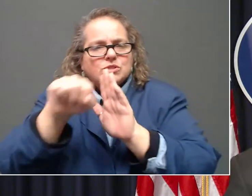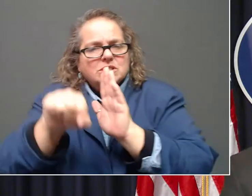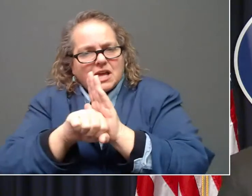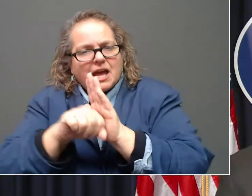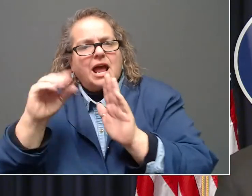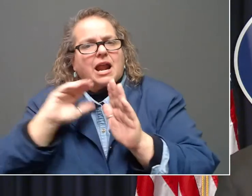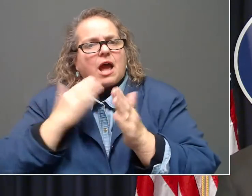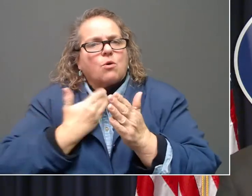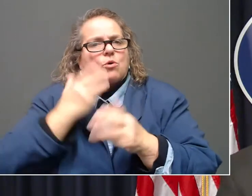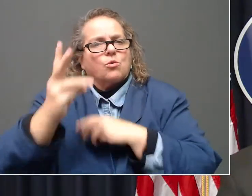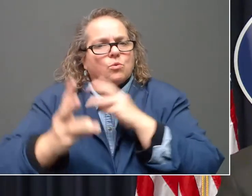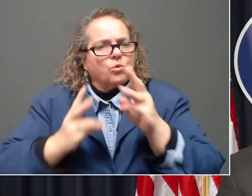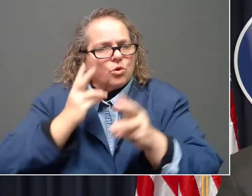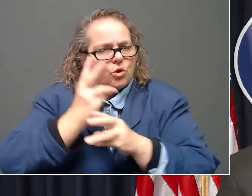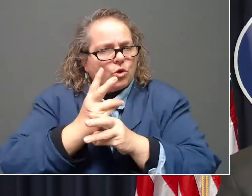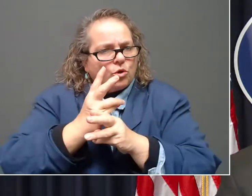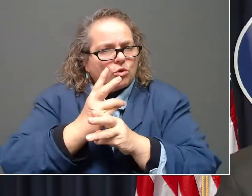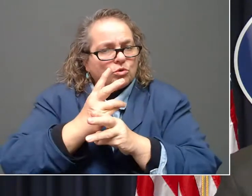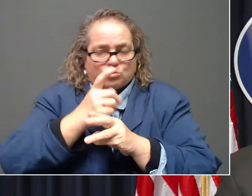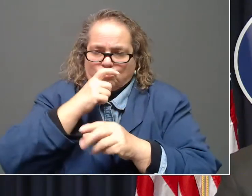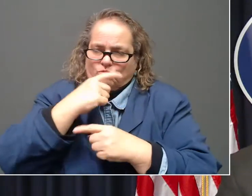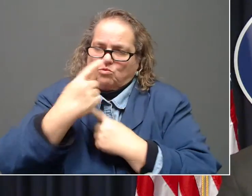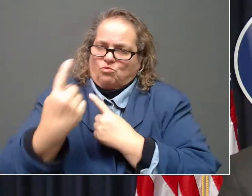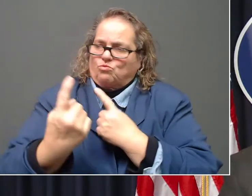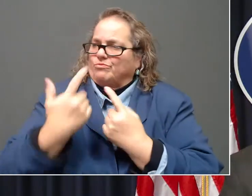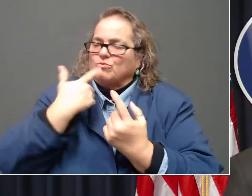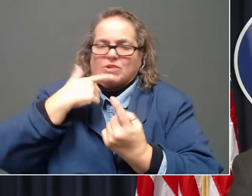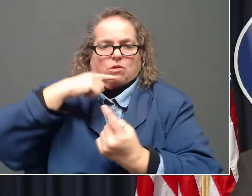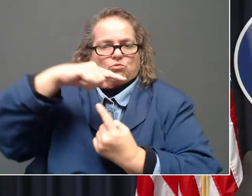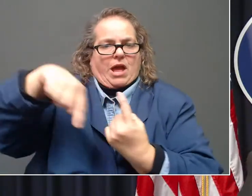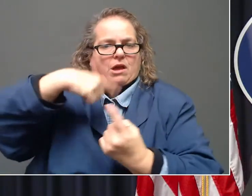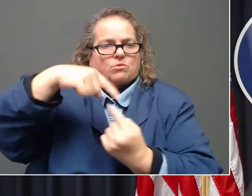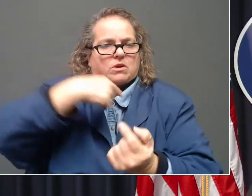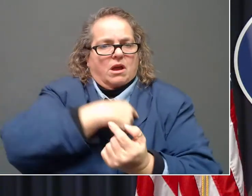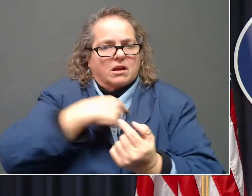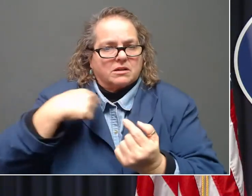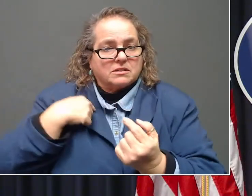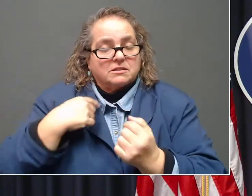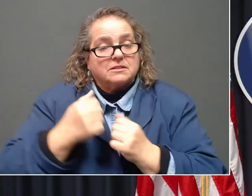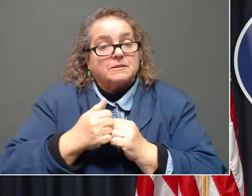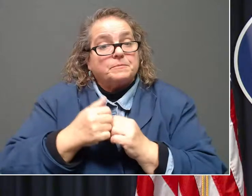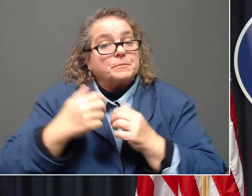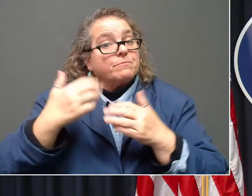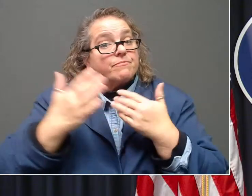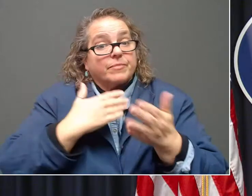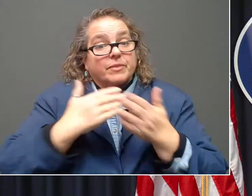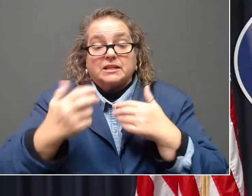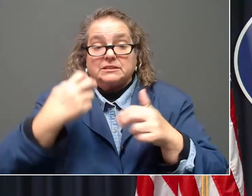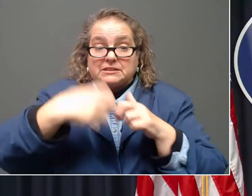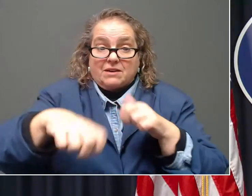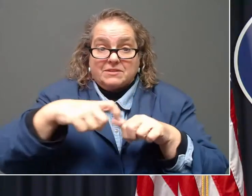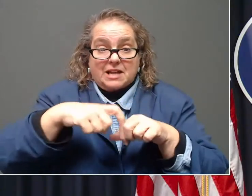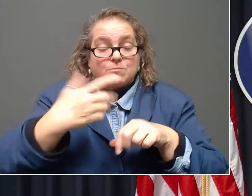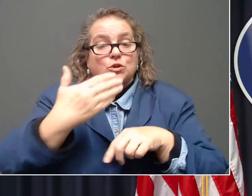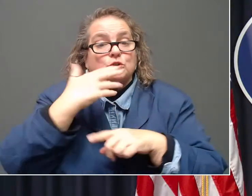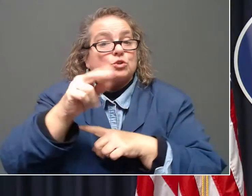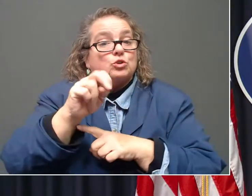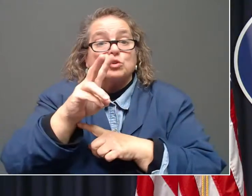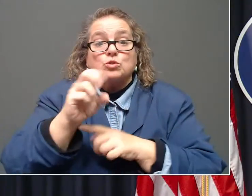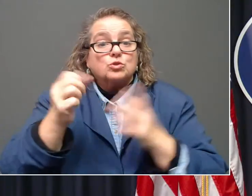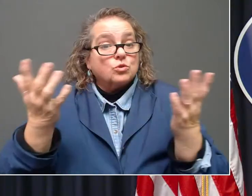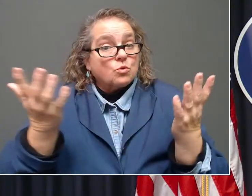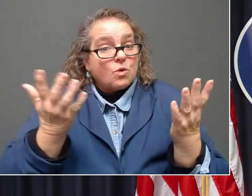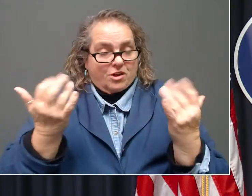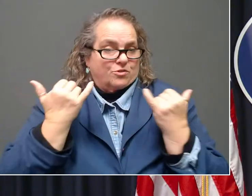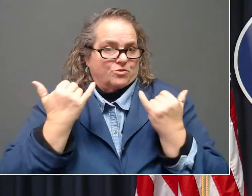us. So even in tough times, I want to put a spotlight on good news. And today, let's start with an